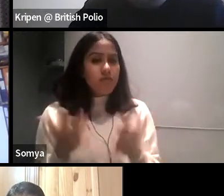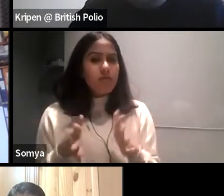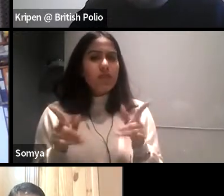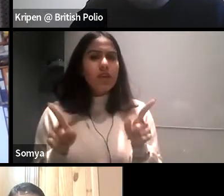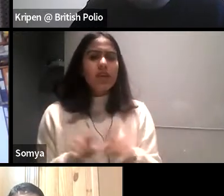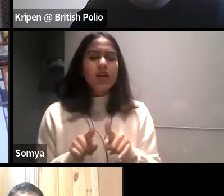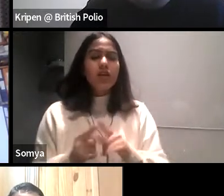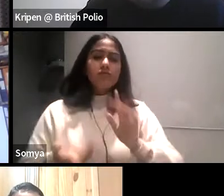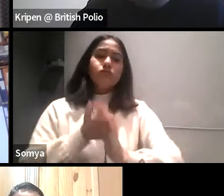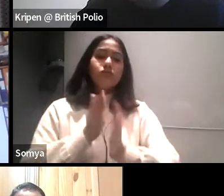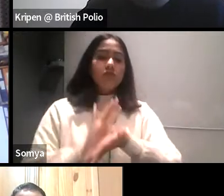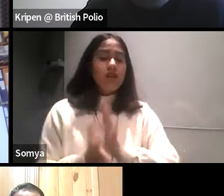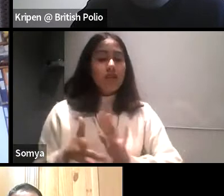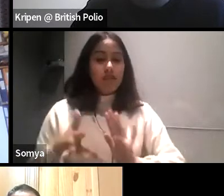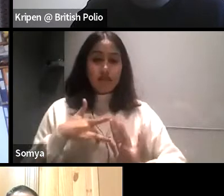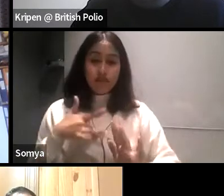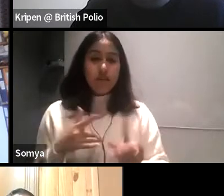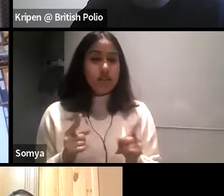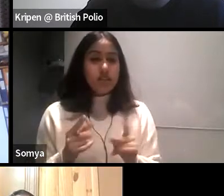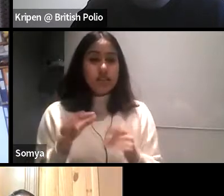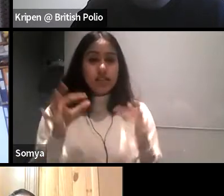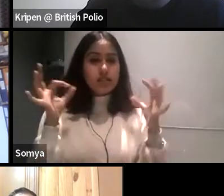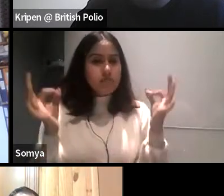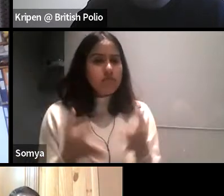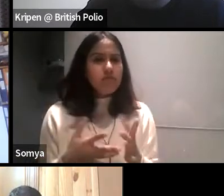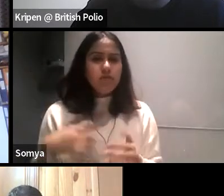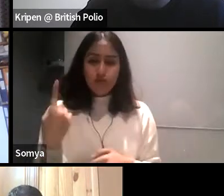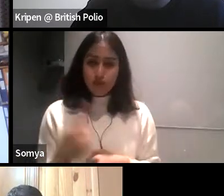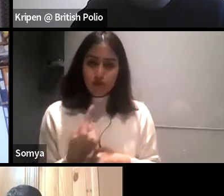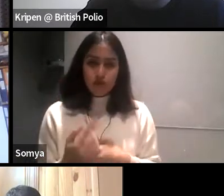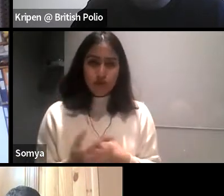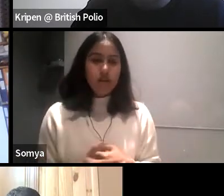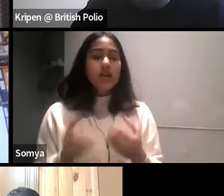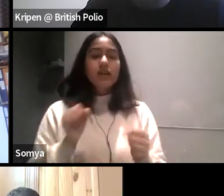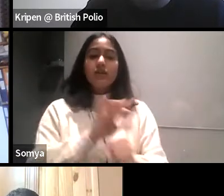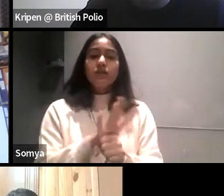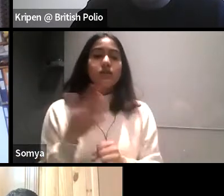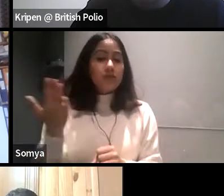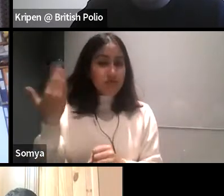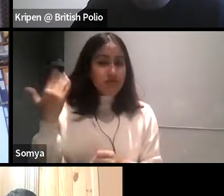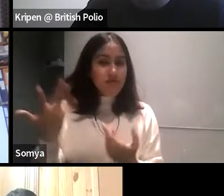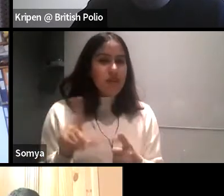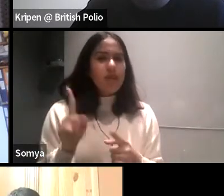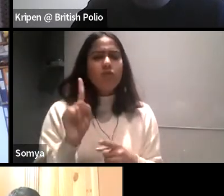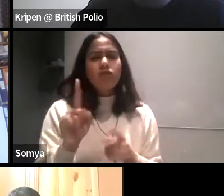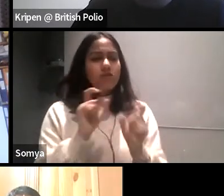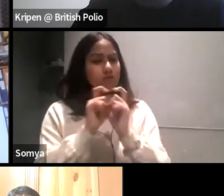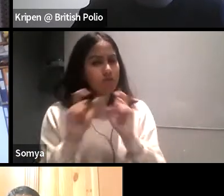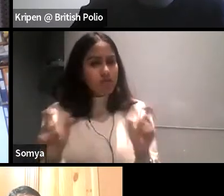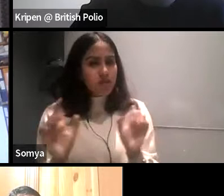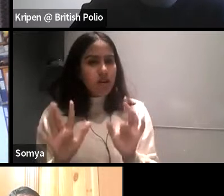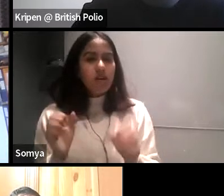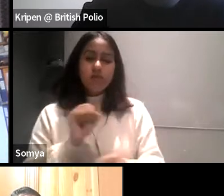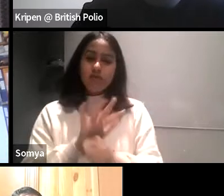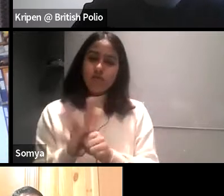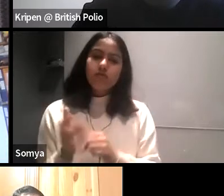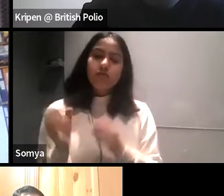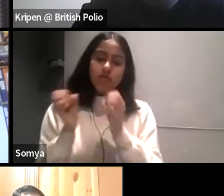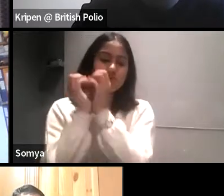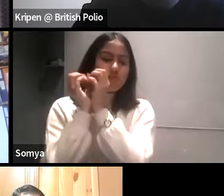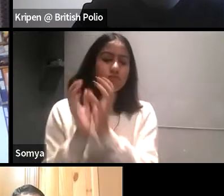of challenges we faced, and especially orienting towards the pandemic times, one thing is very clear, that pandemic brought us